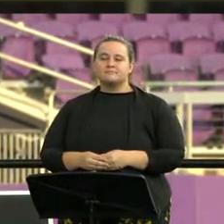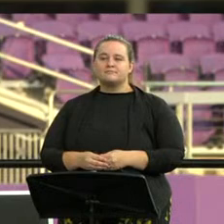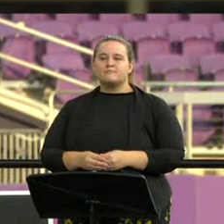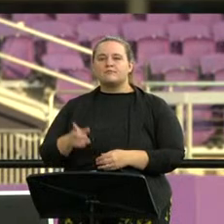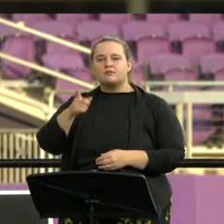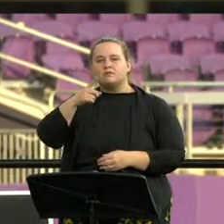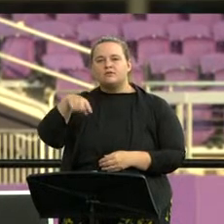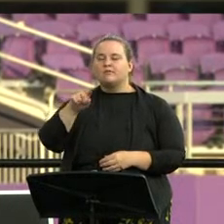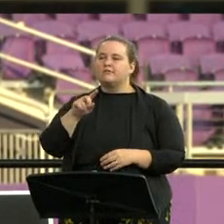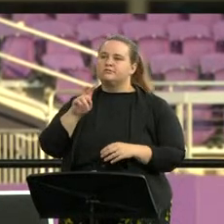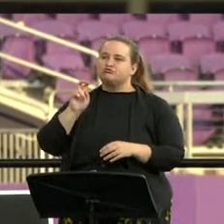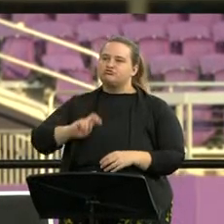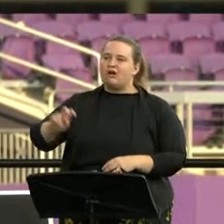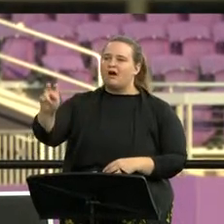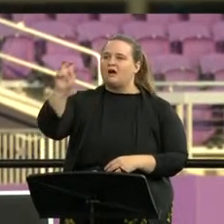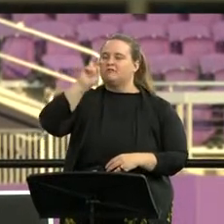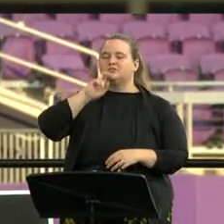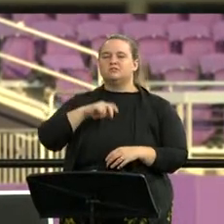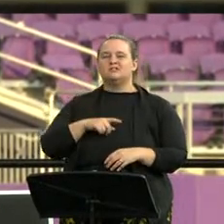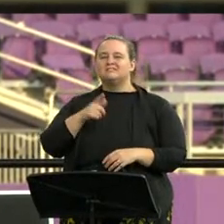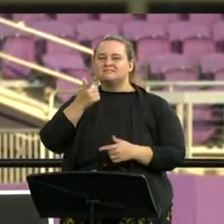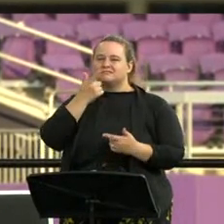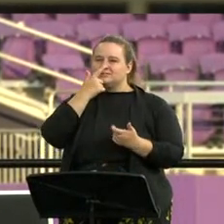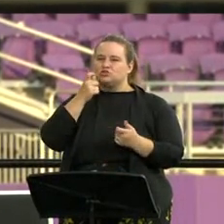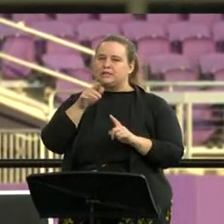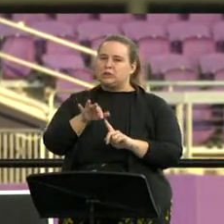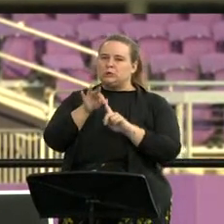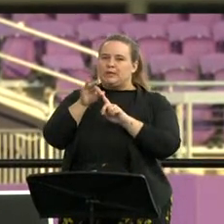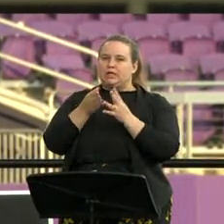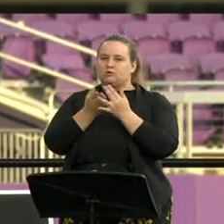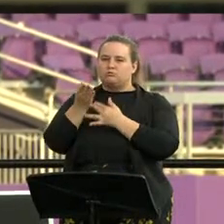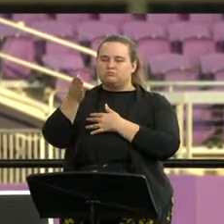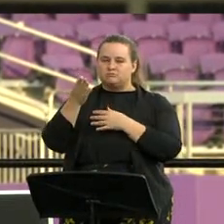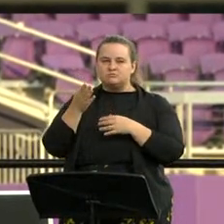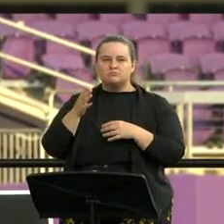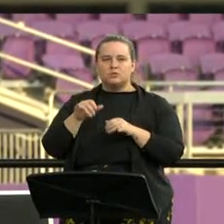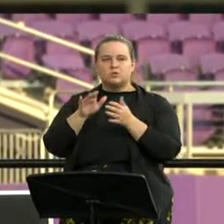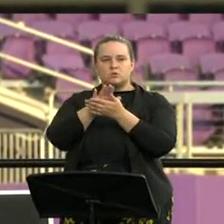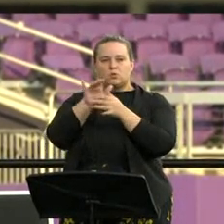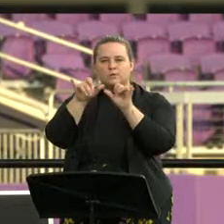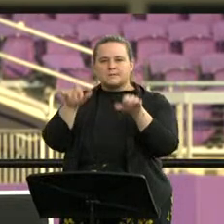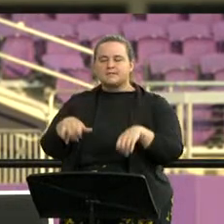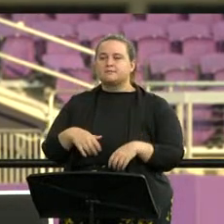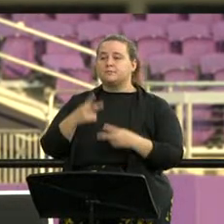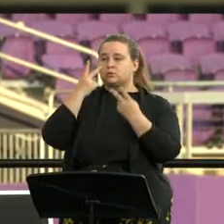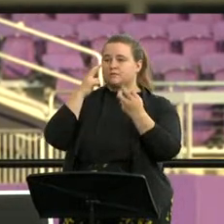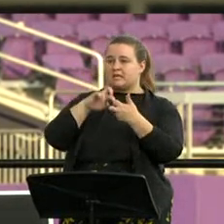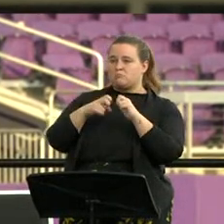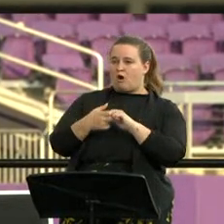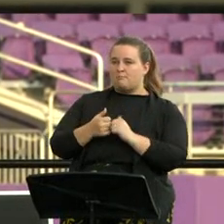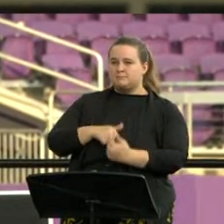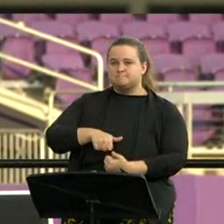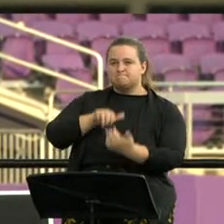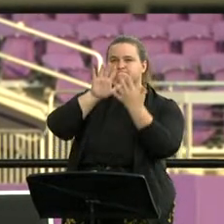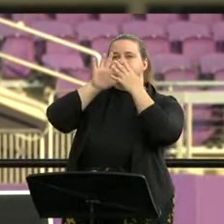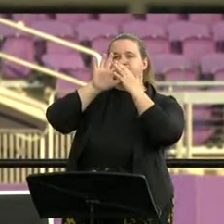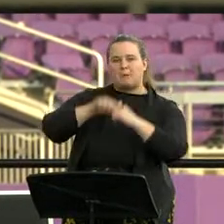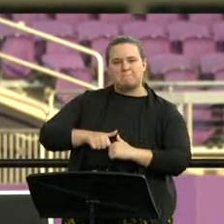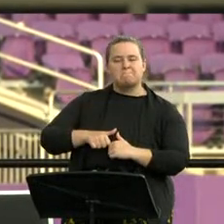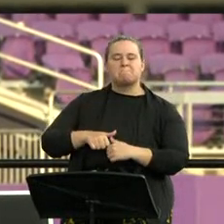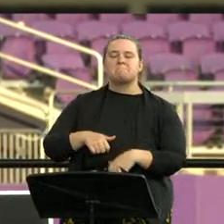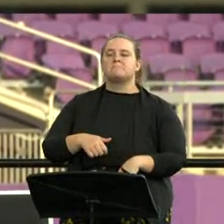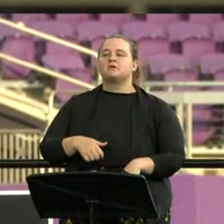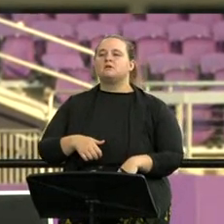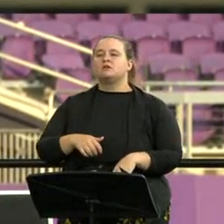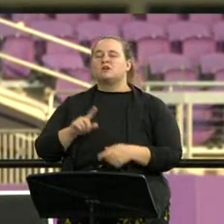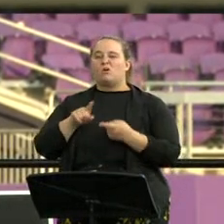You've traveled. It's been a unique road for you through our school system. You've tackled problems head on. You've